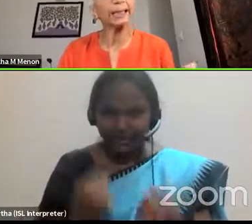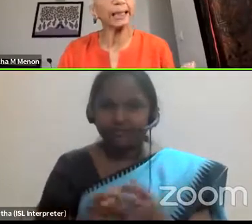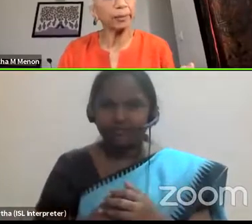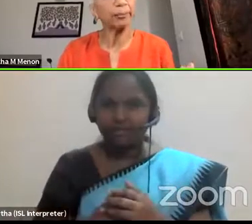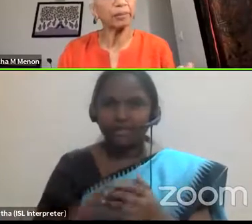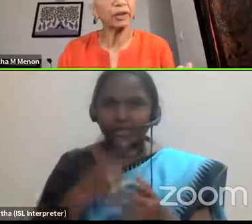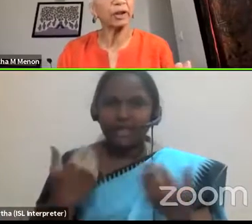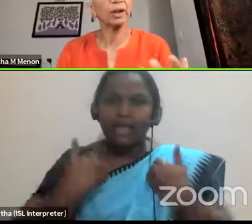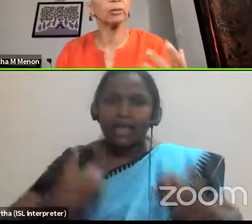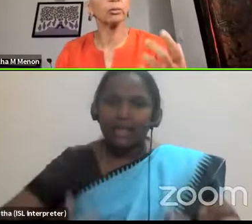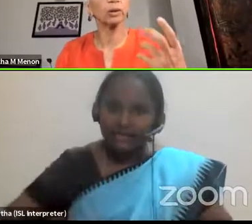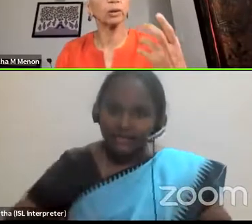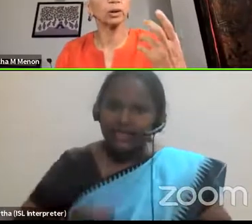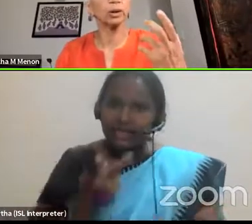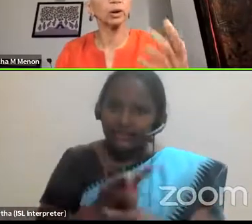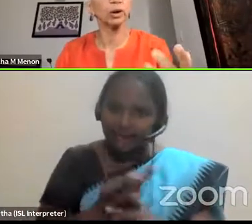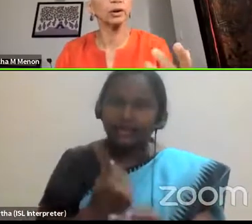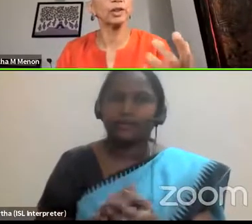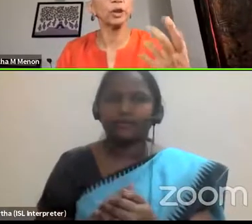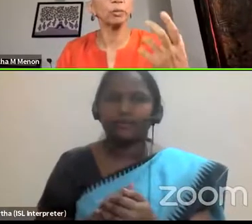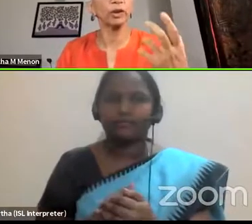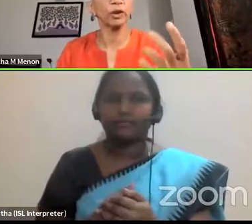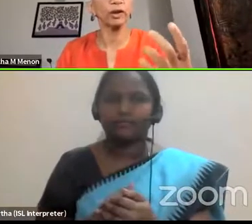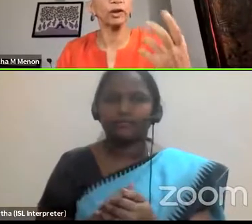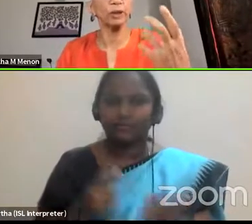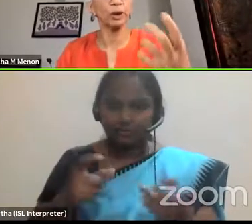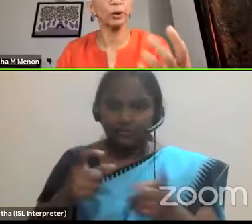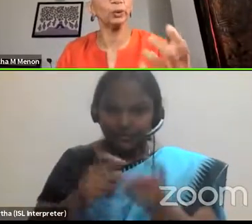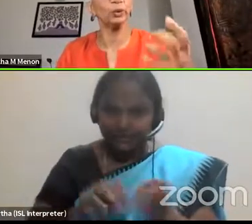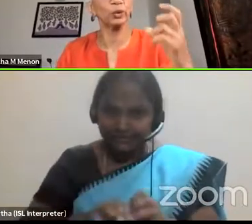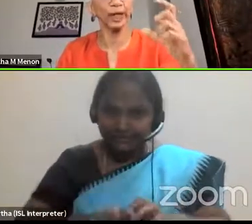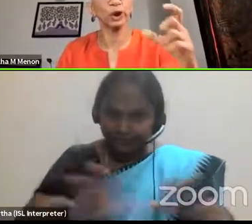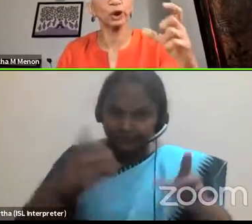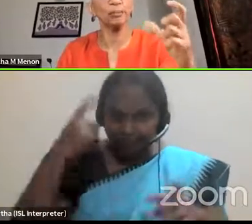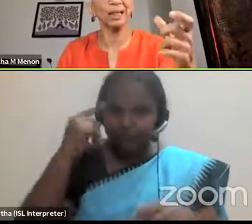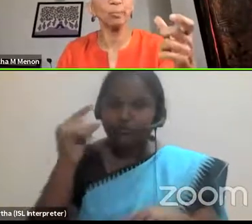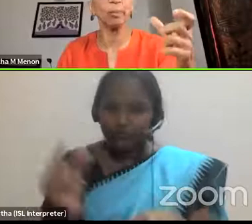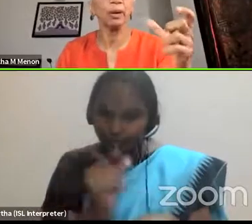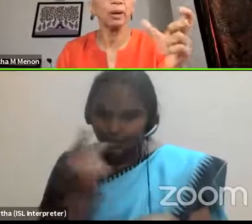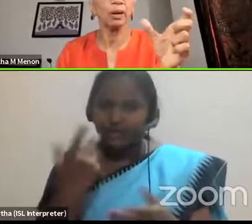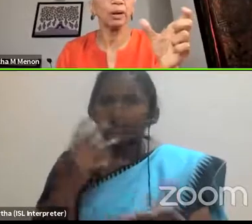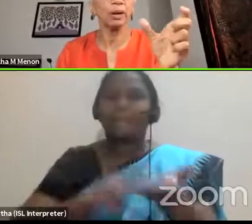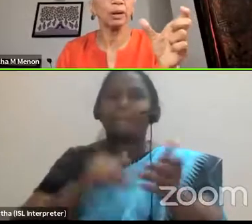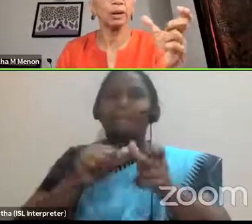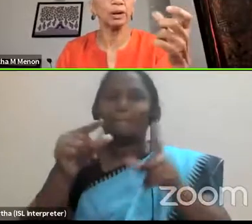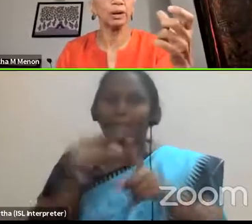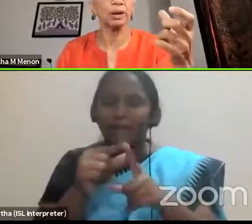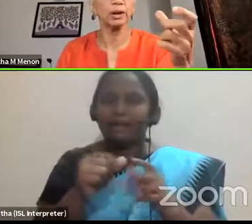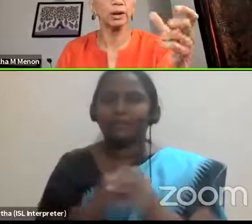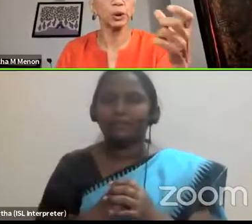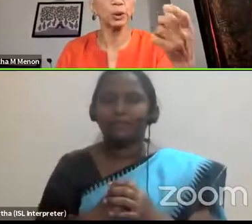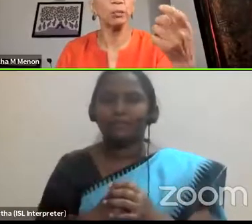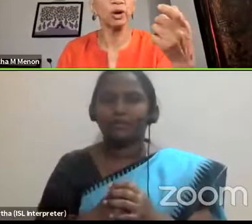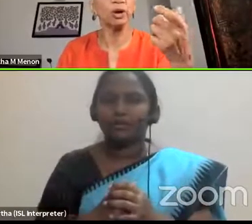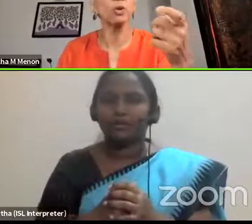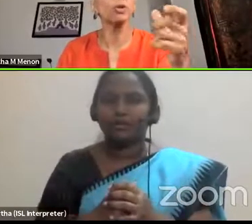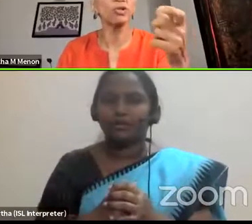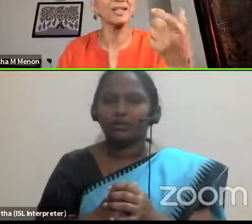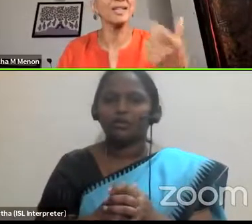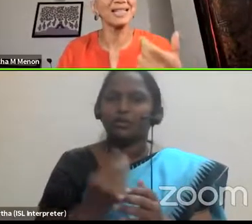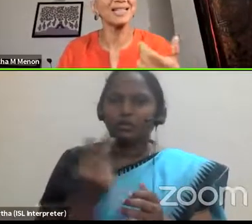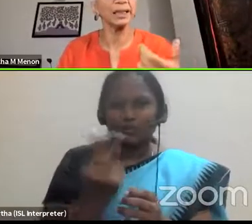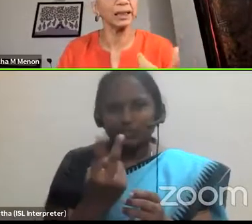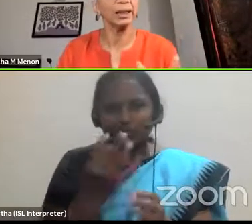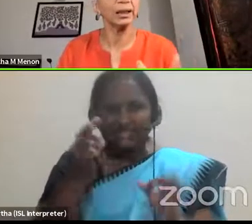in healthcare, the digital personas are being used to actually map, do